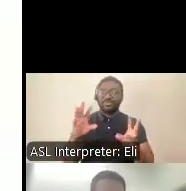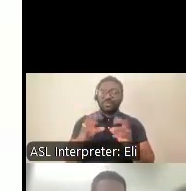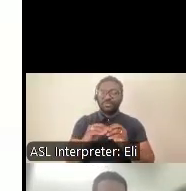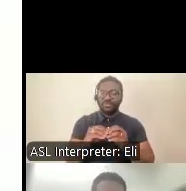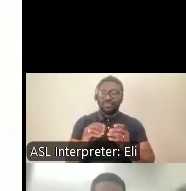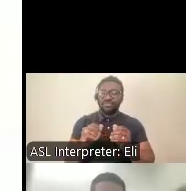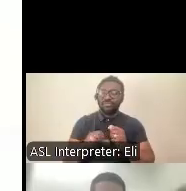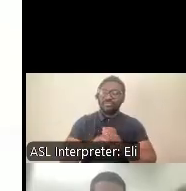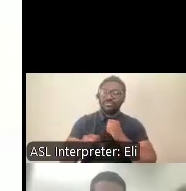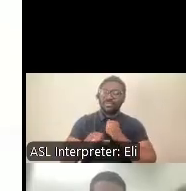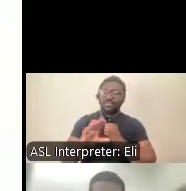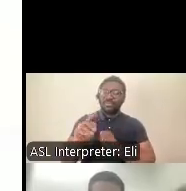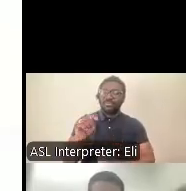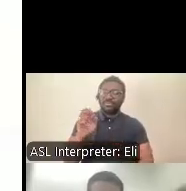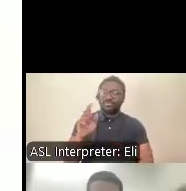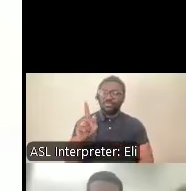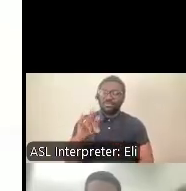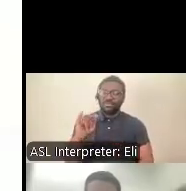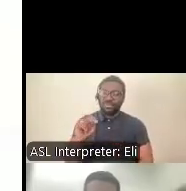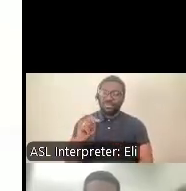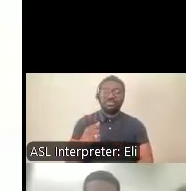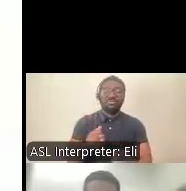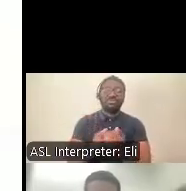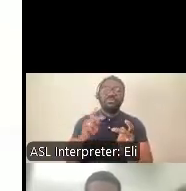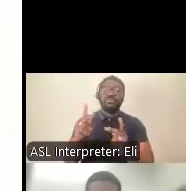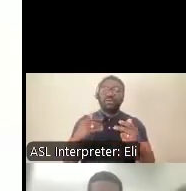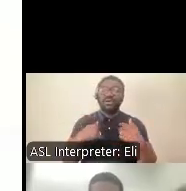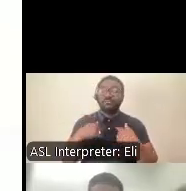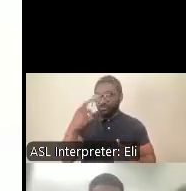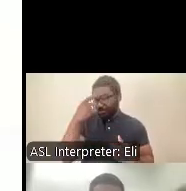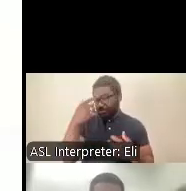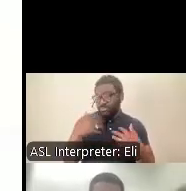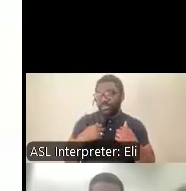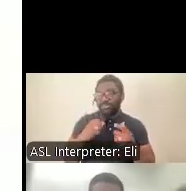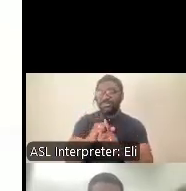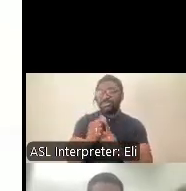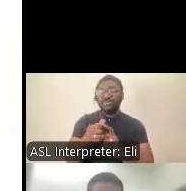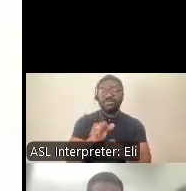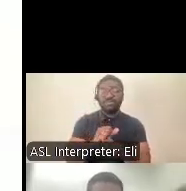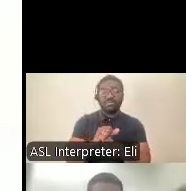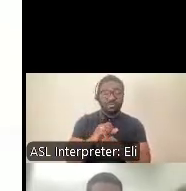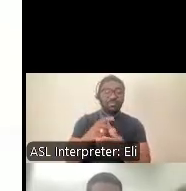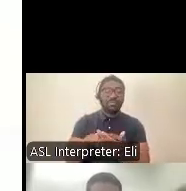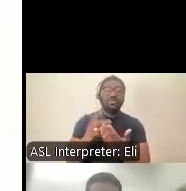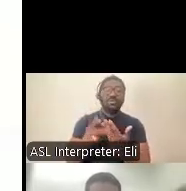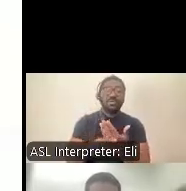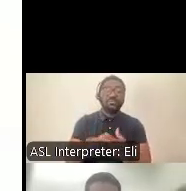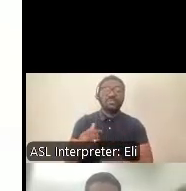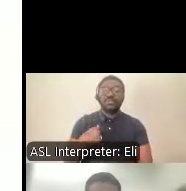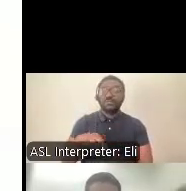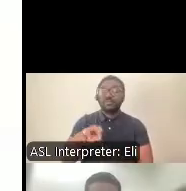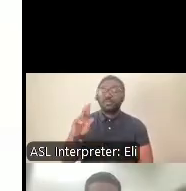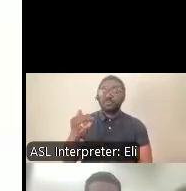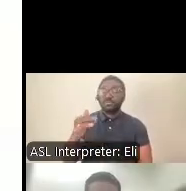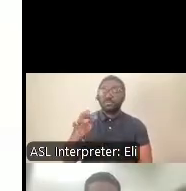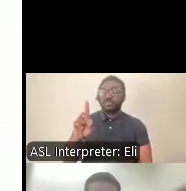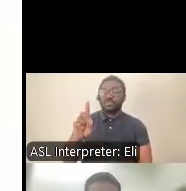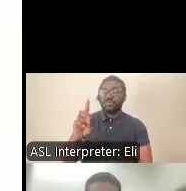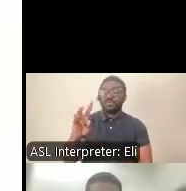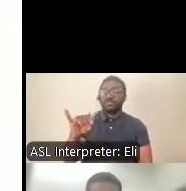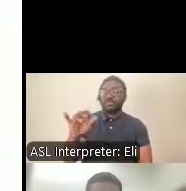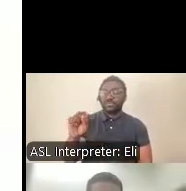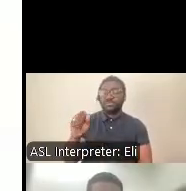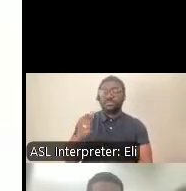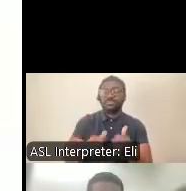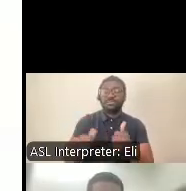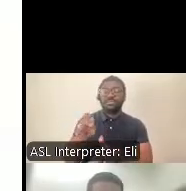toolkit strategies to support people with mental health conditions and workforce programs. As was mentioned, I'm Richard Davis, a Senior Policy Advisor at the U.S. Department of